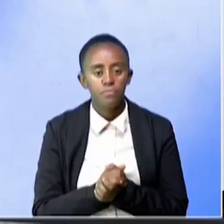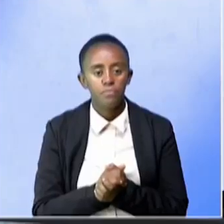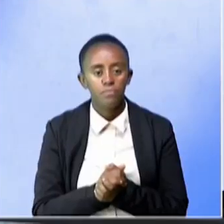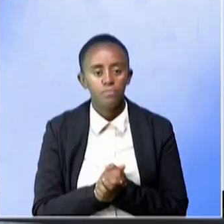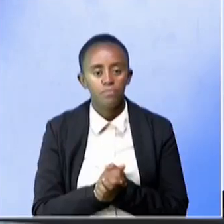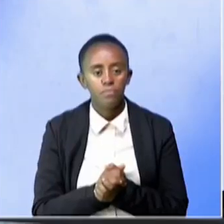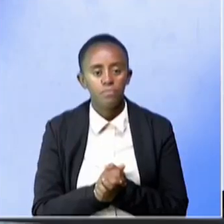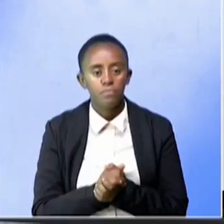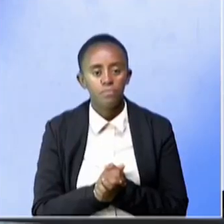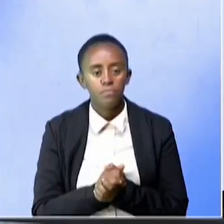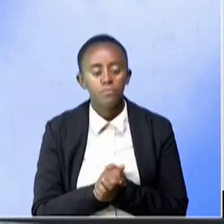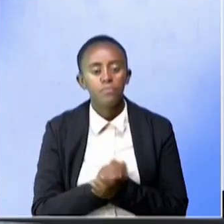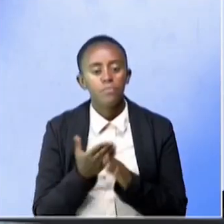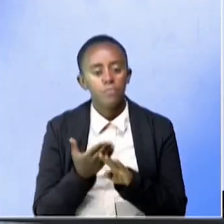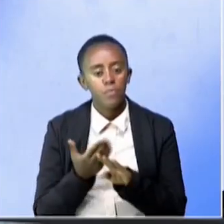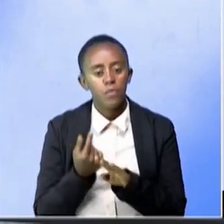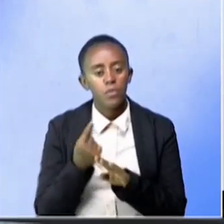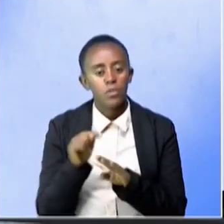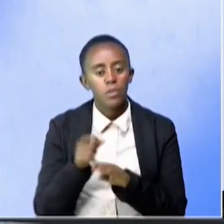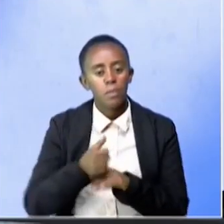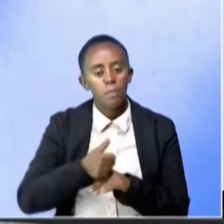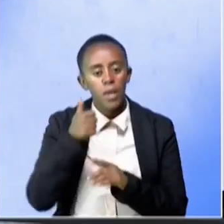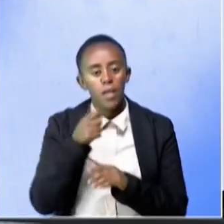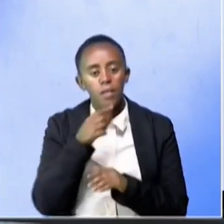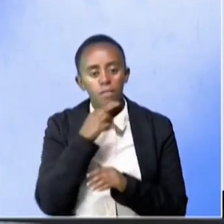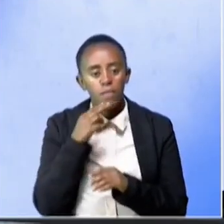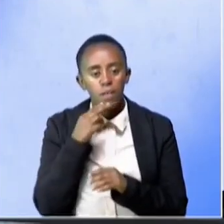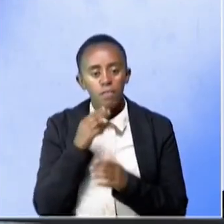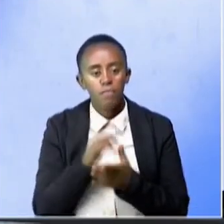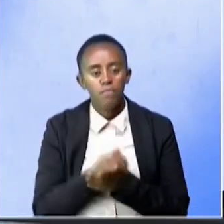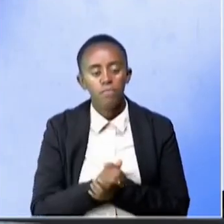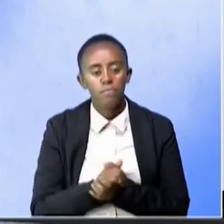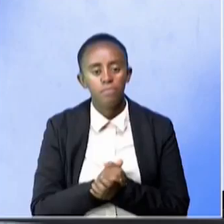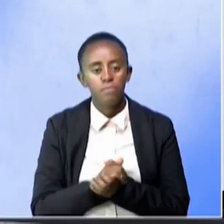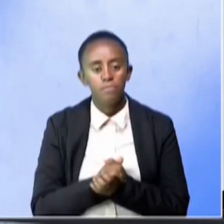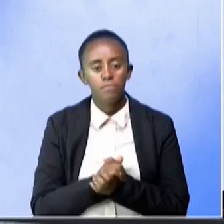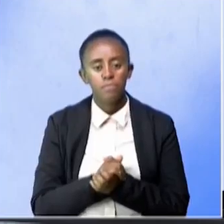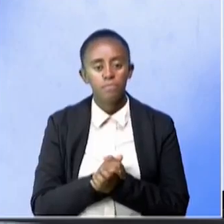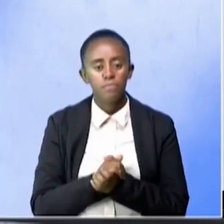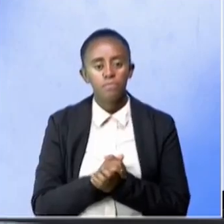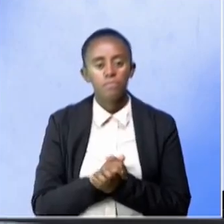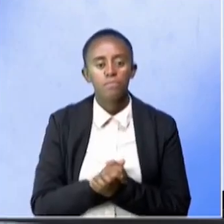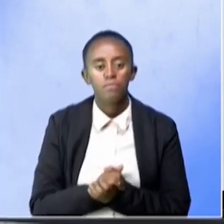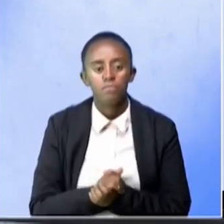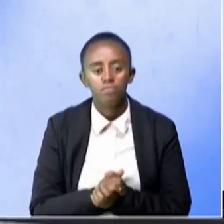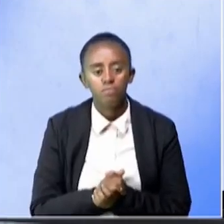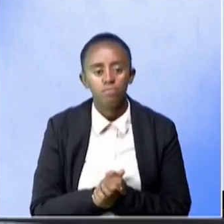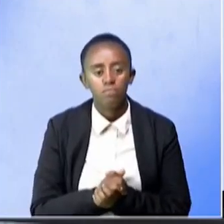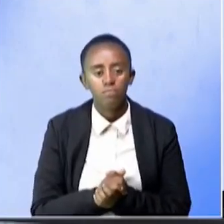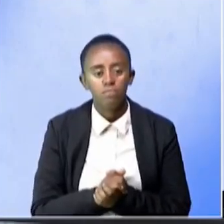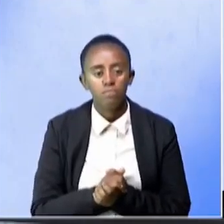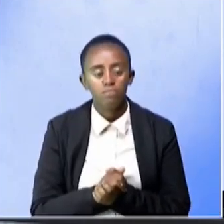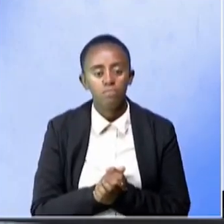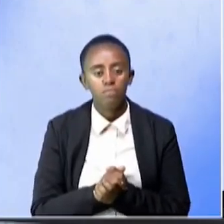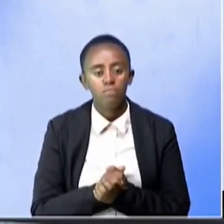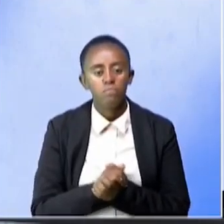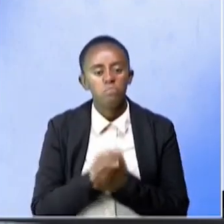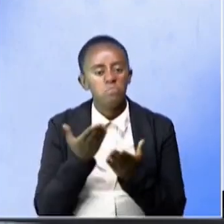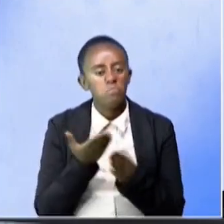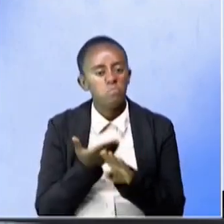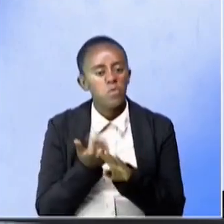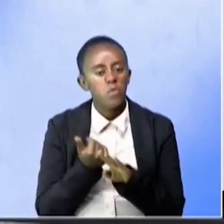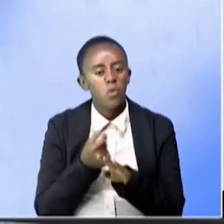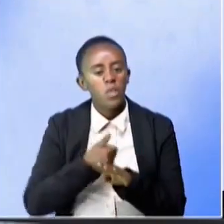the main verb. Good. Before the main verb. What do you mean by that? Before the main